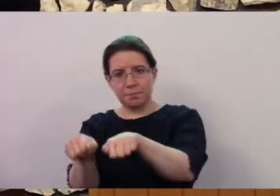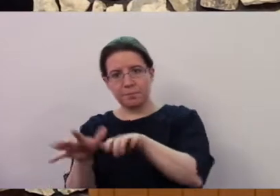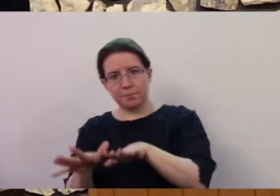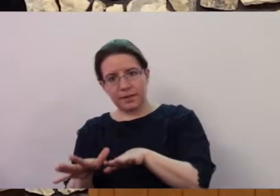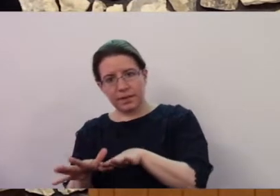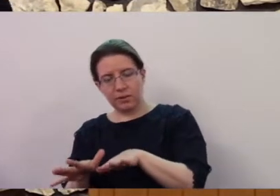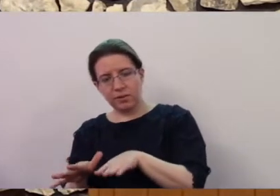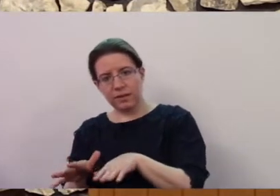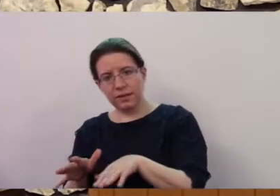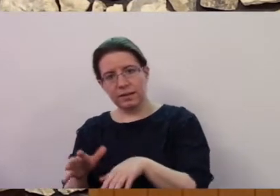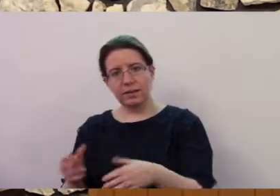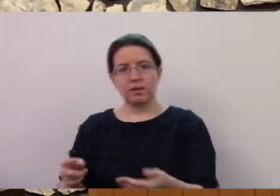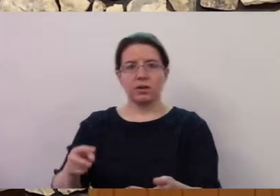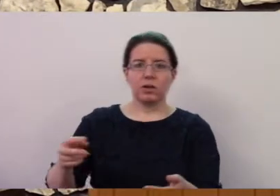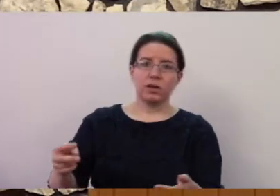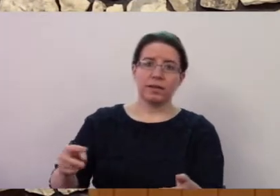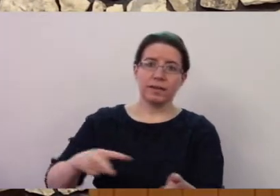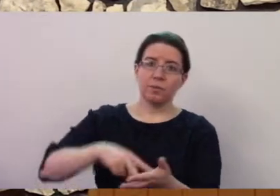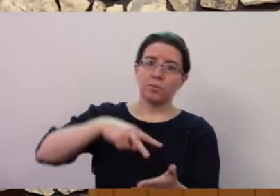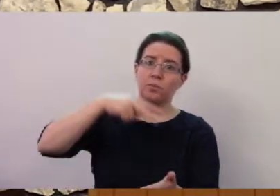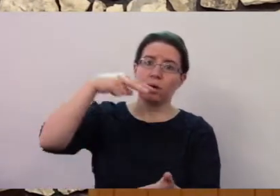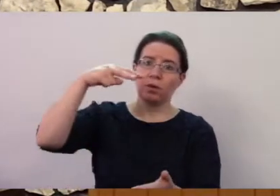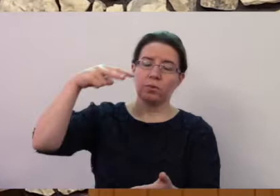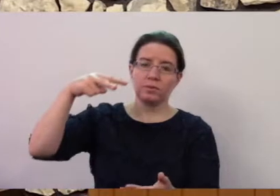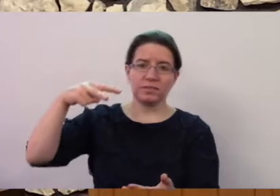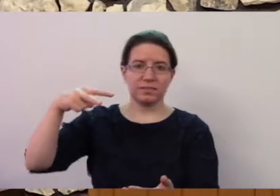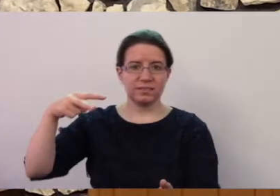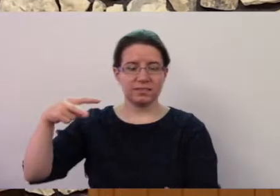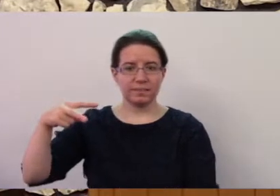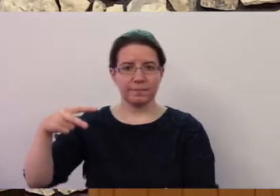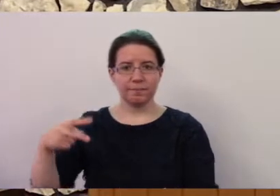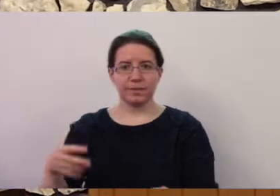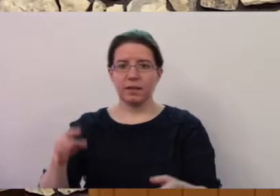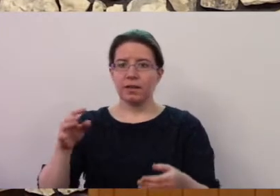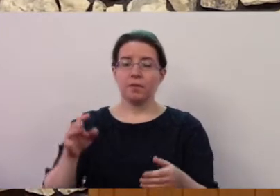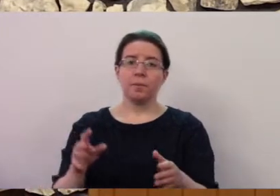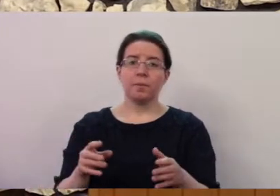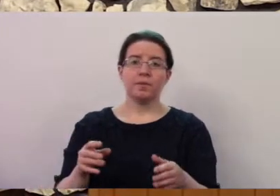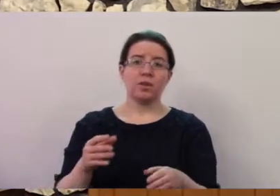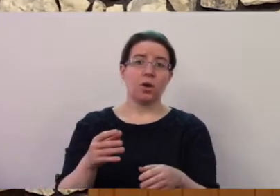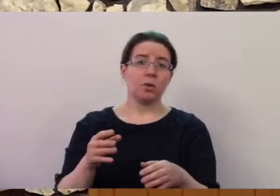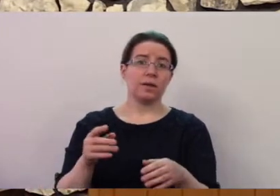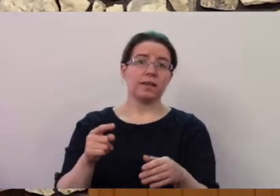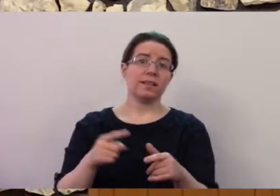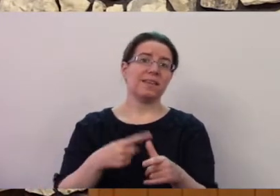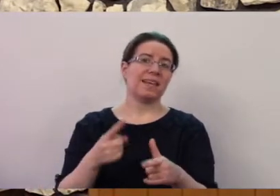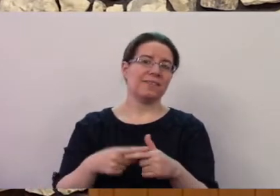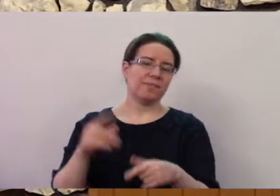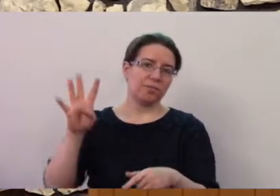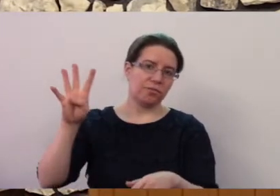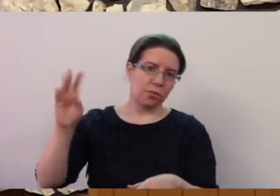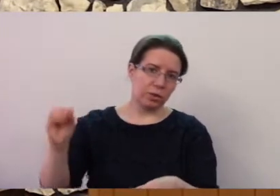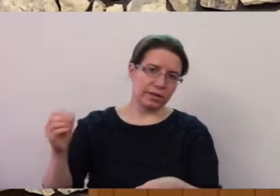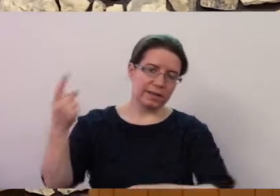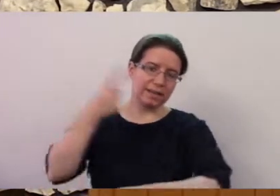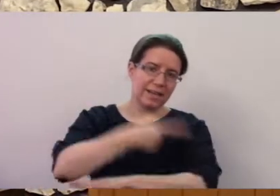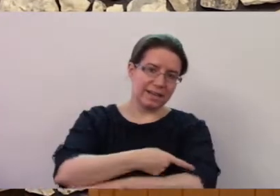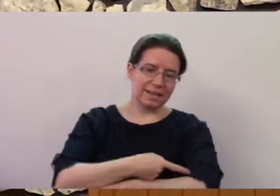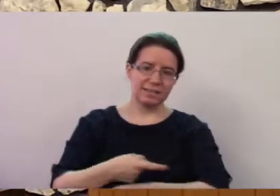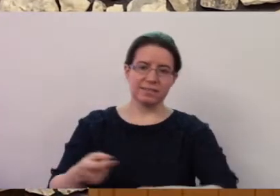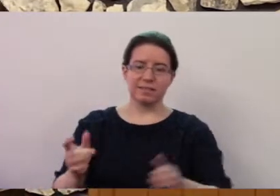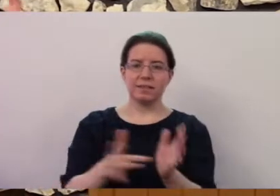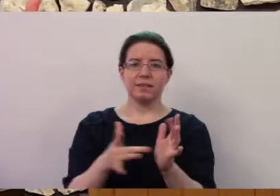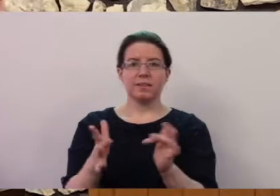buried and rose again. After that period of time, for 40 days, he spoke to them and he